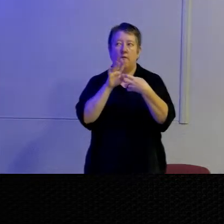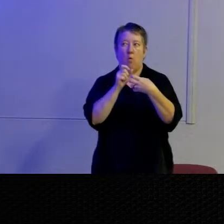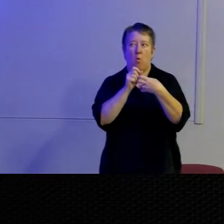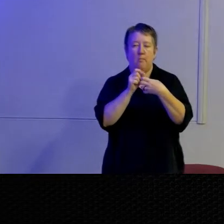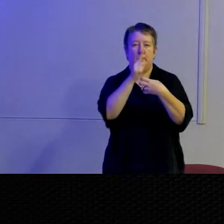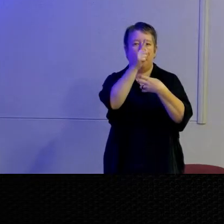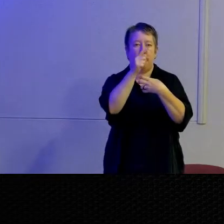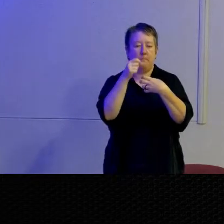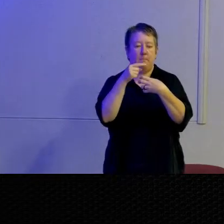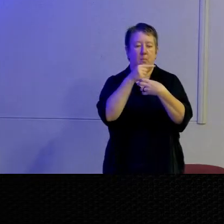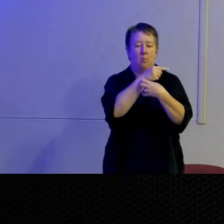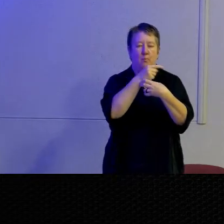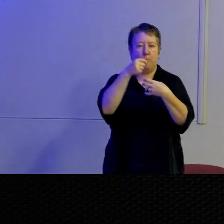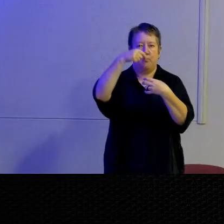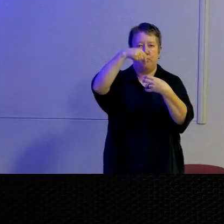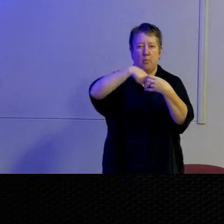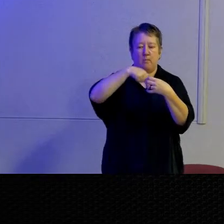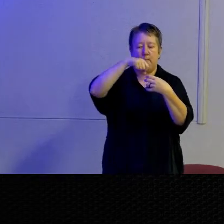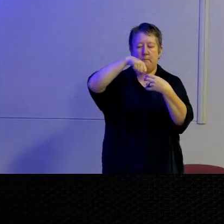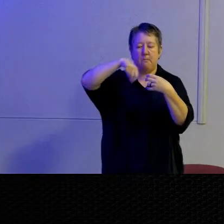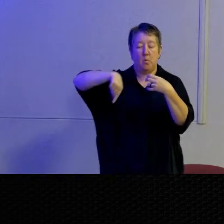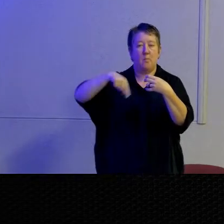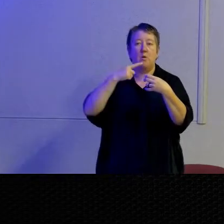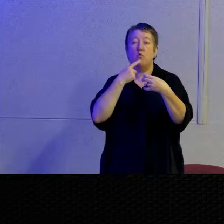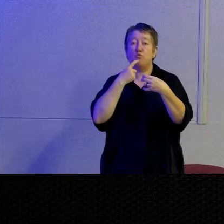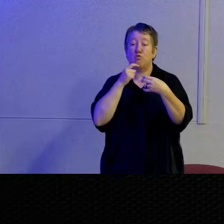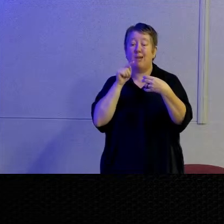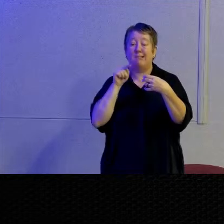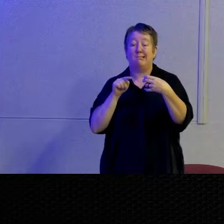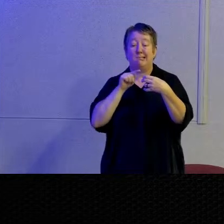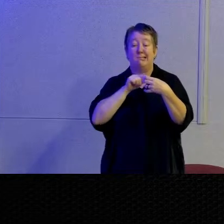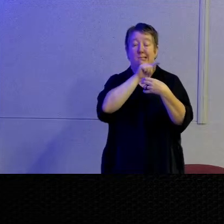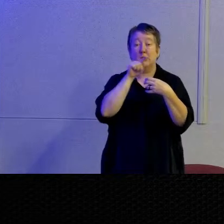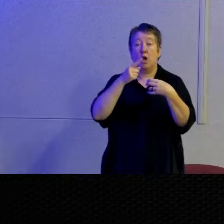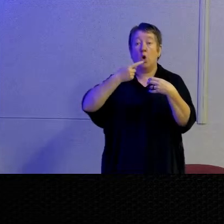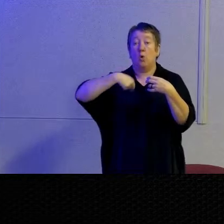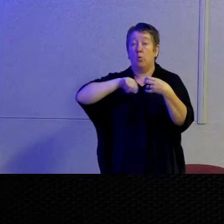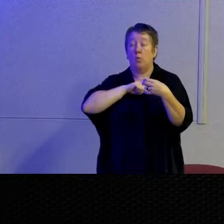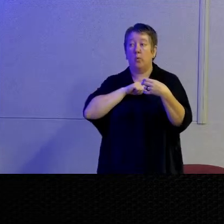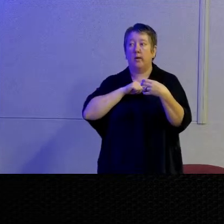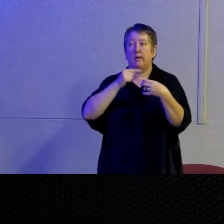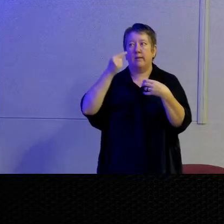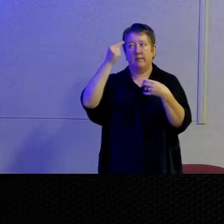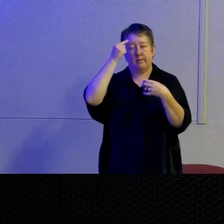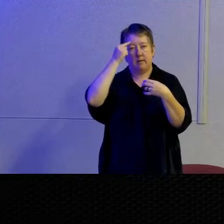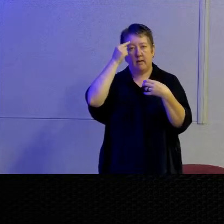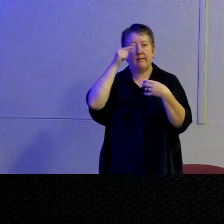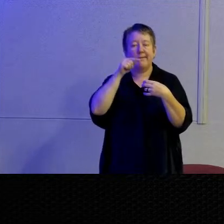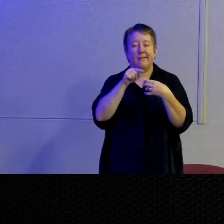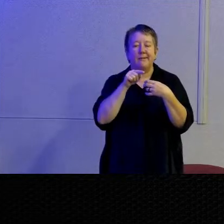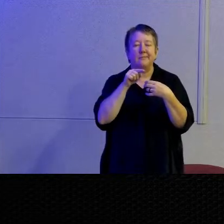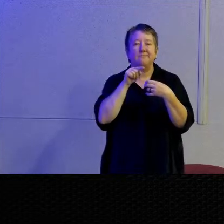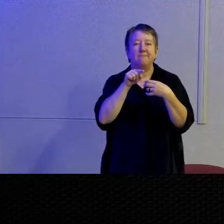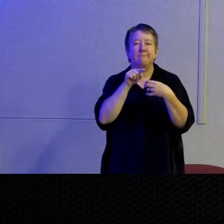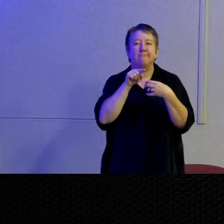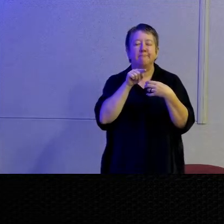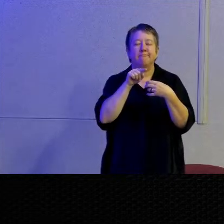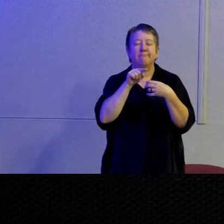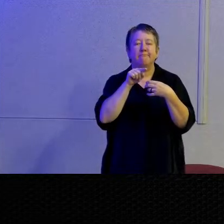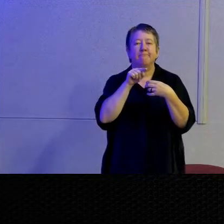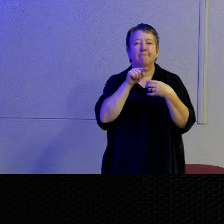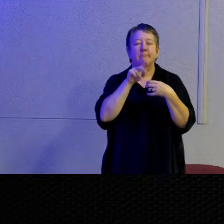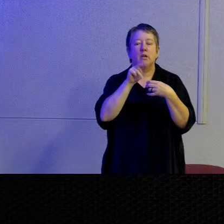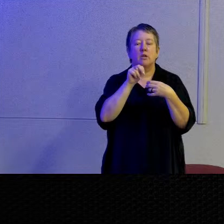Those four red lines are, we think, the tracks of muon particles which were